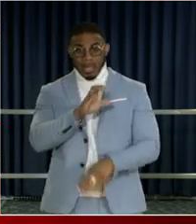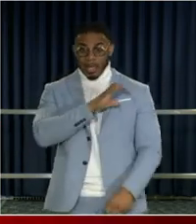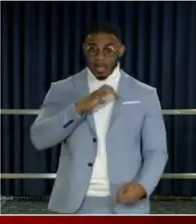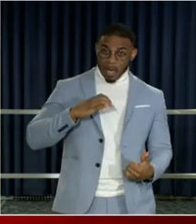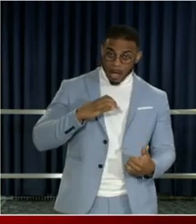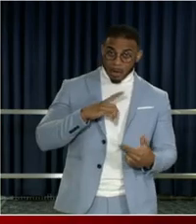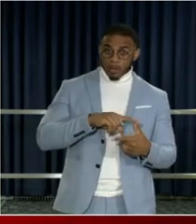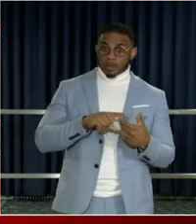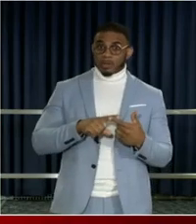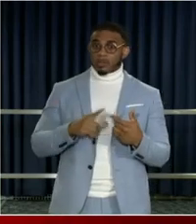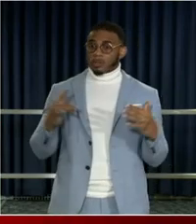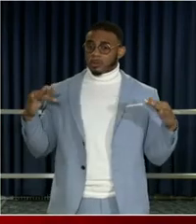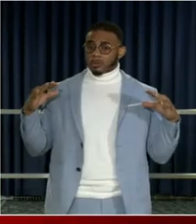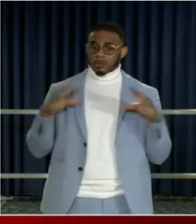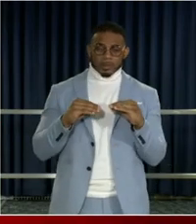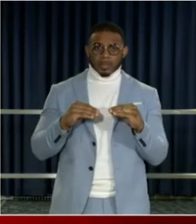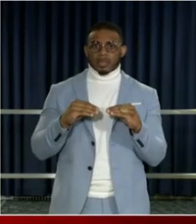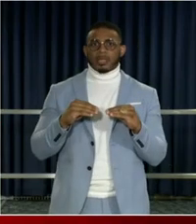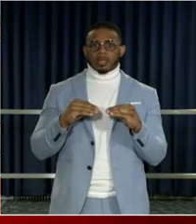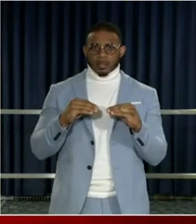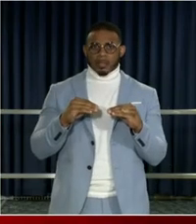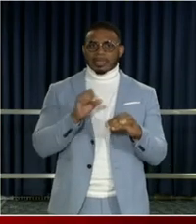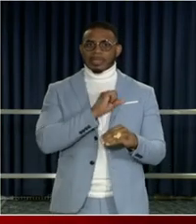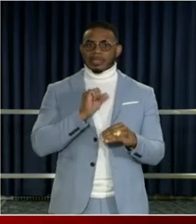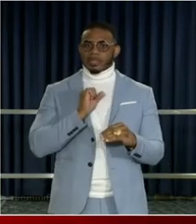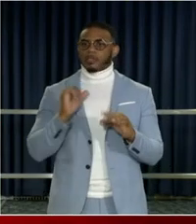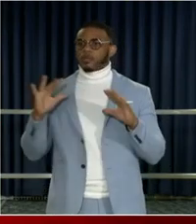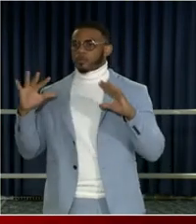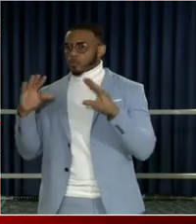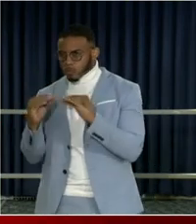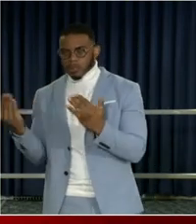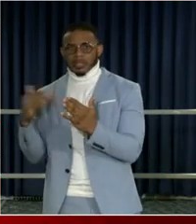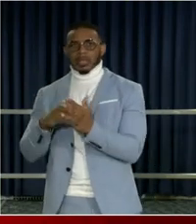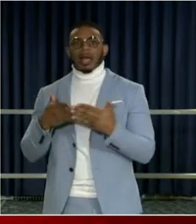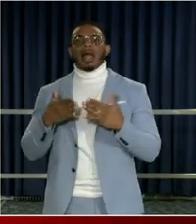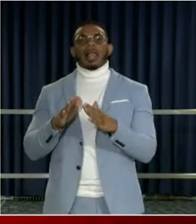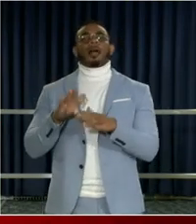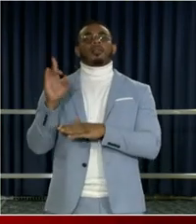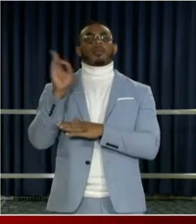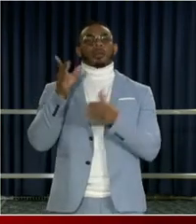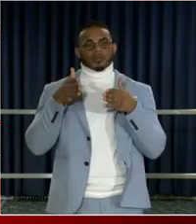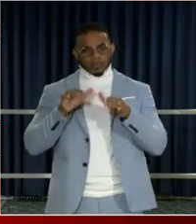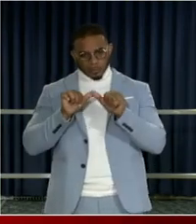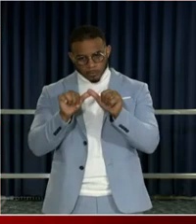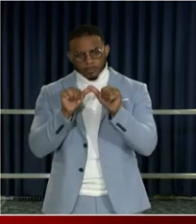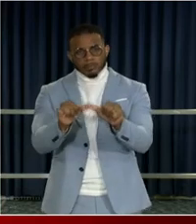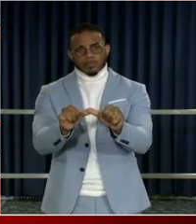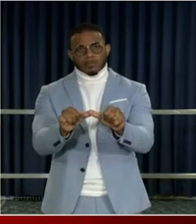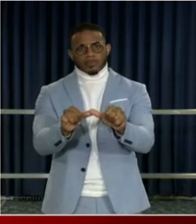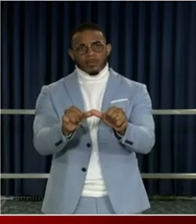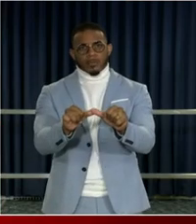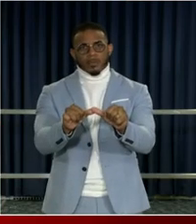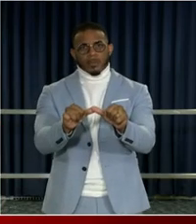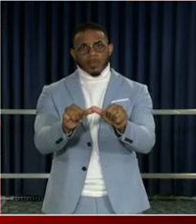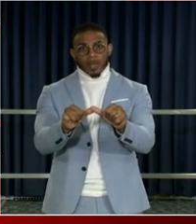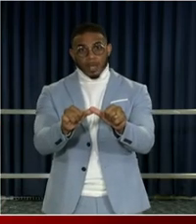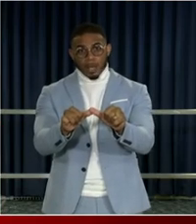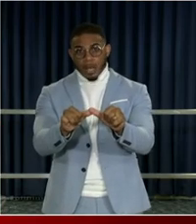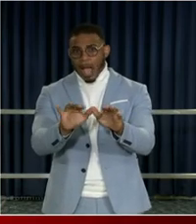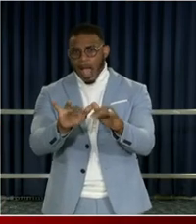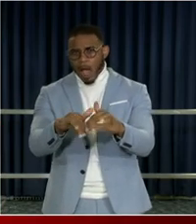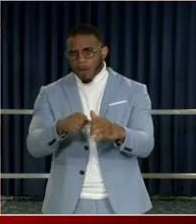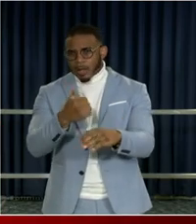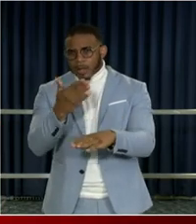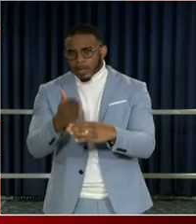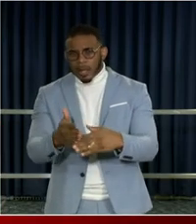Congress reconvened and the Senate has resumed their session, allowing democracy to continue. To get this accomplished,